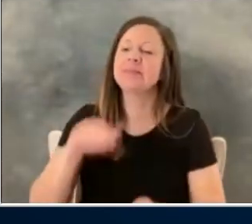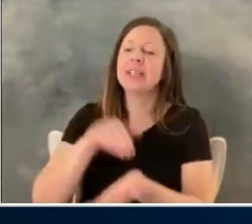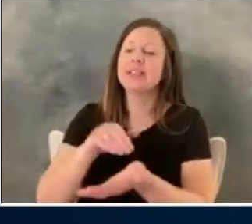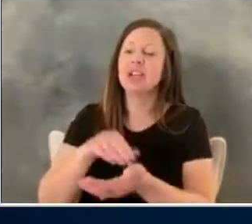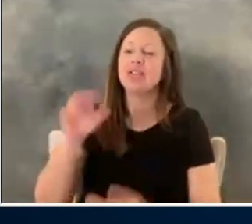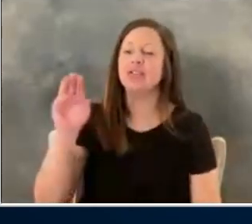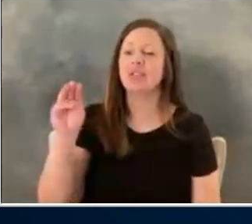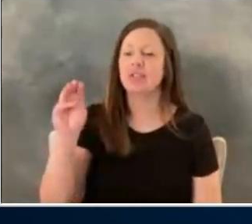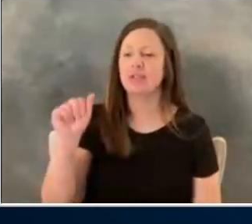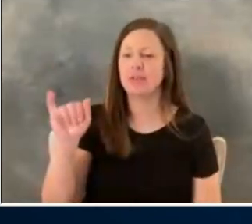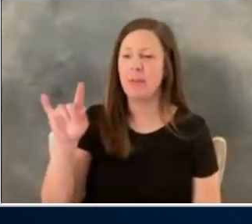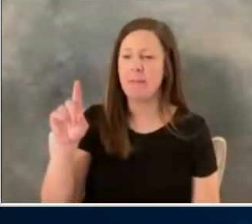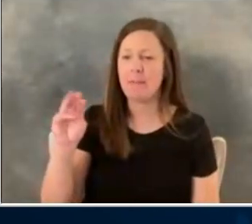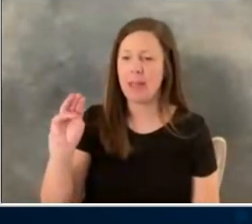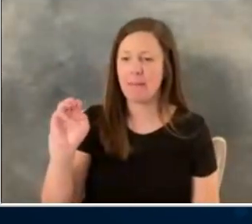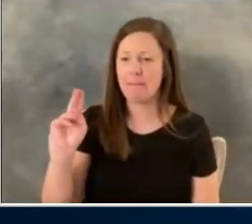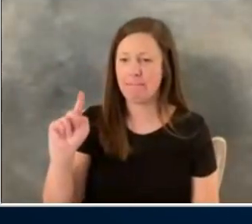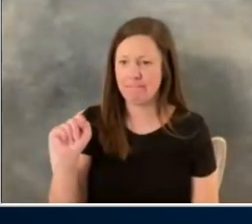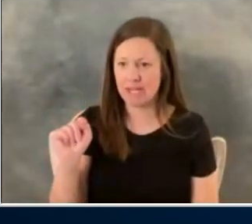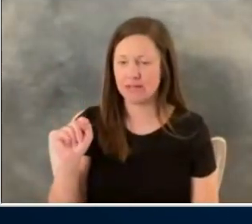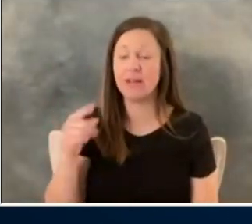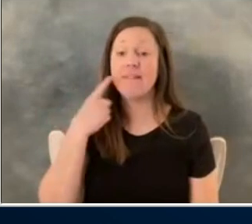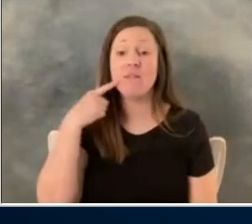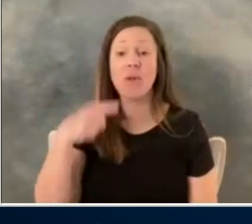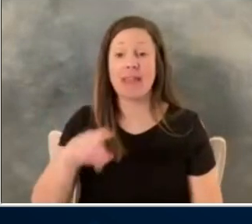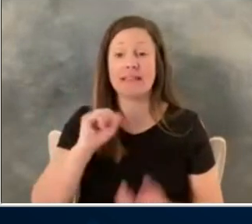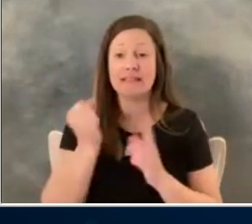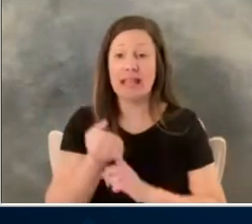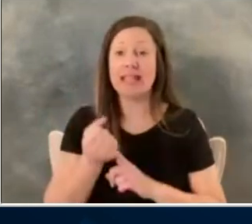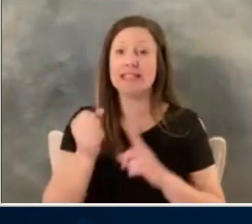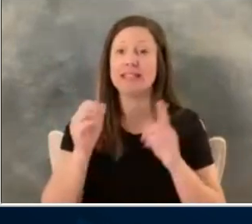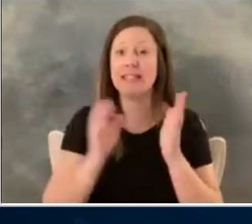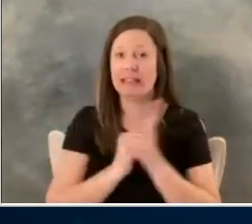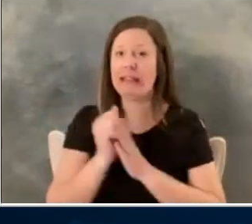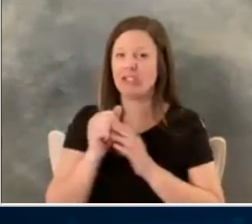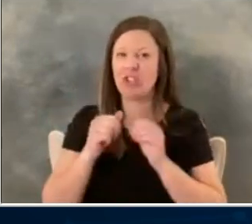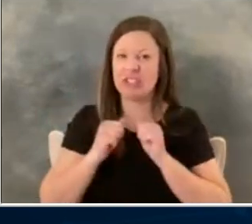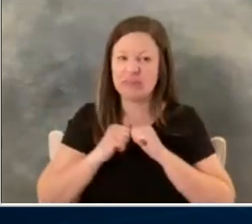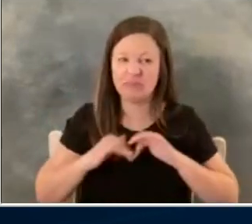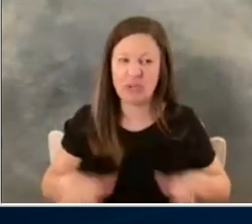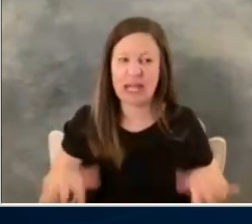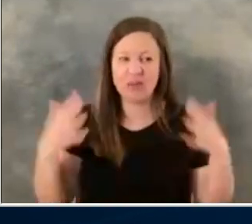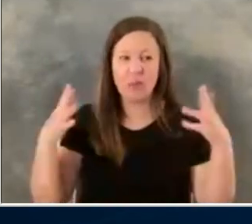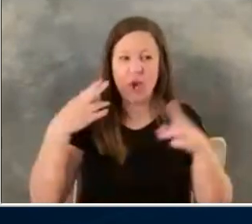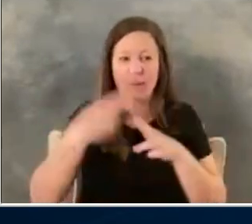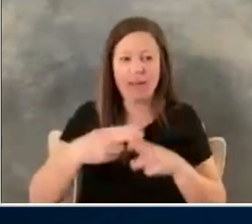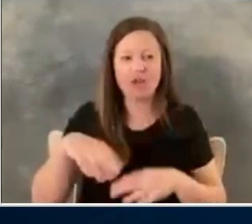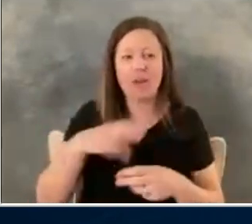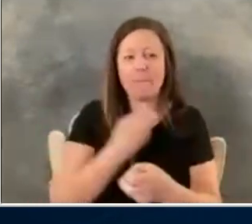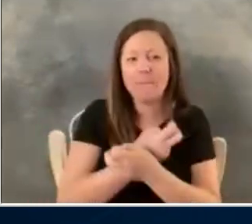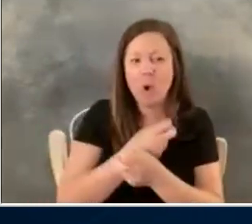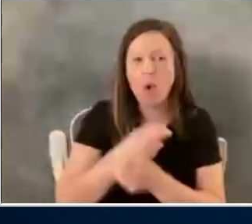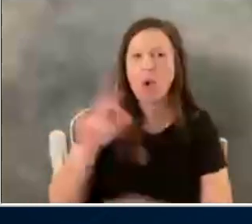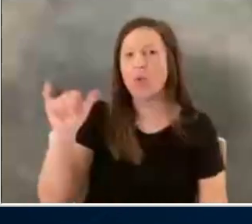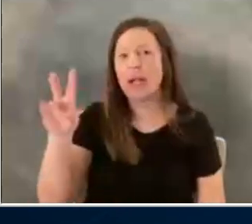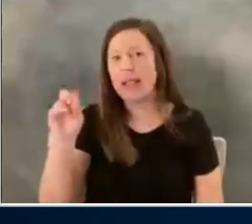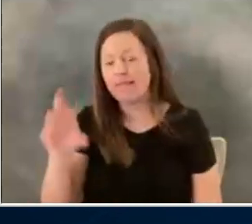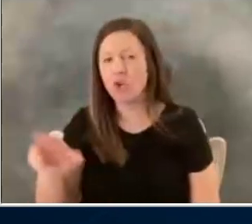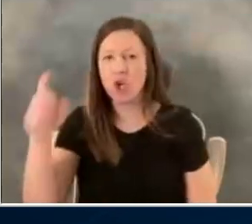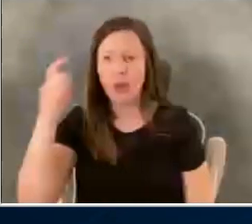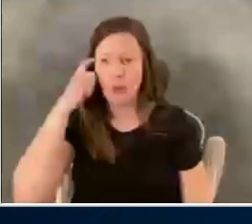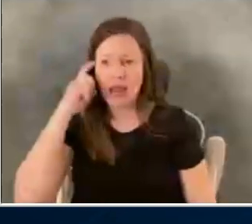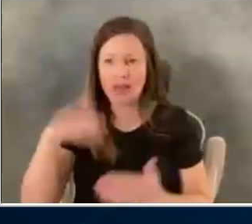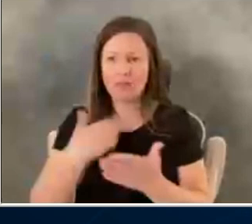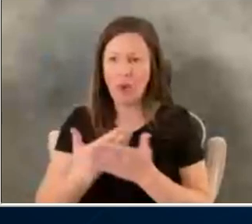In Yuri's case, Dr. Maidment, the cancer had spread, as we had mentioned, to the bones, the liver, and the brain. Did all of